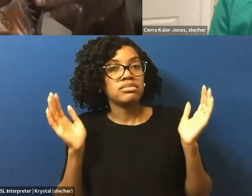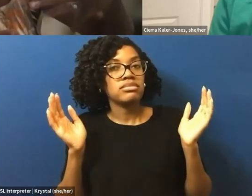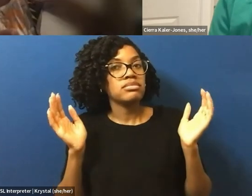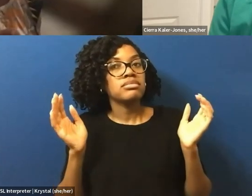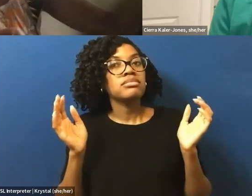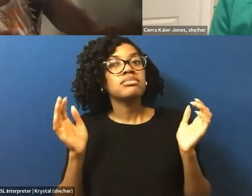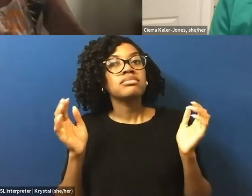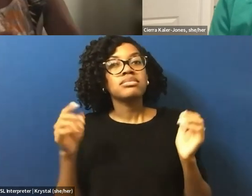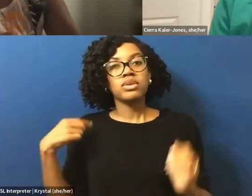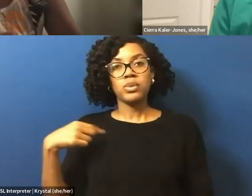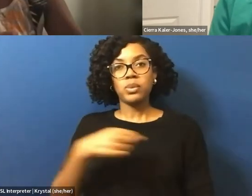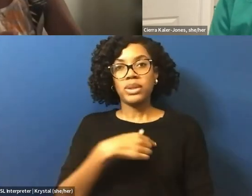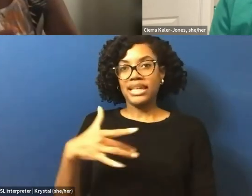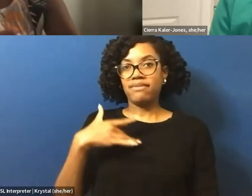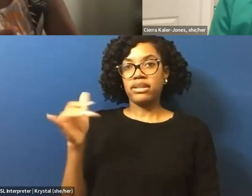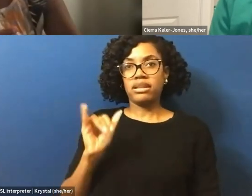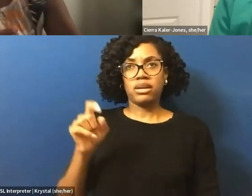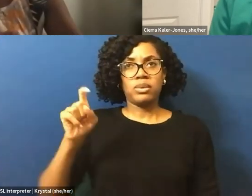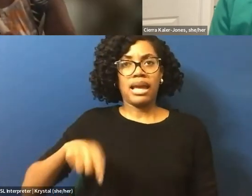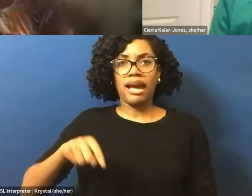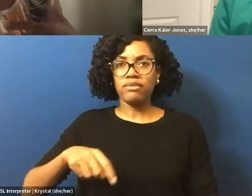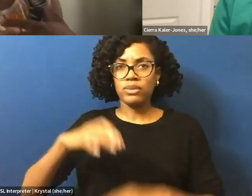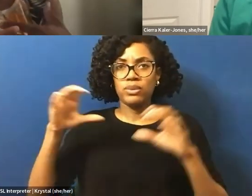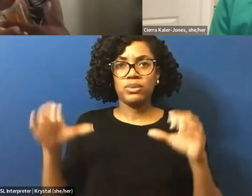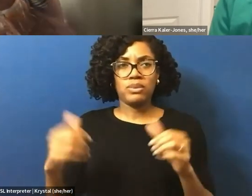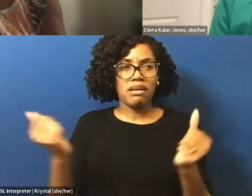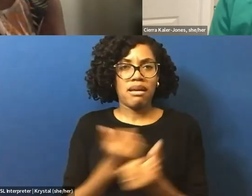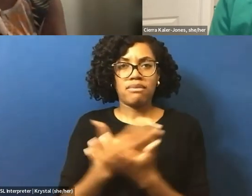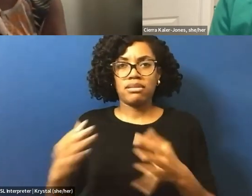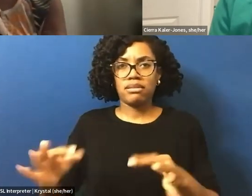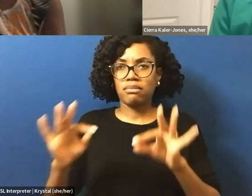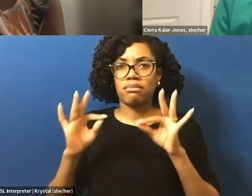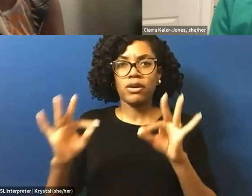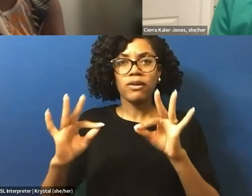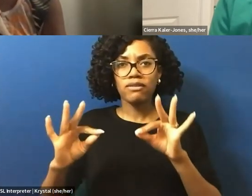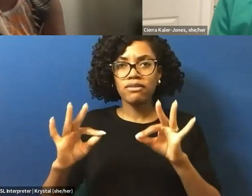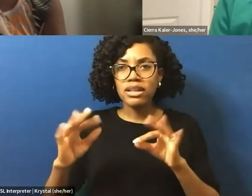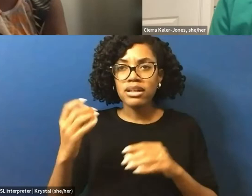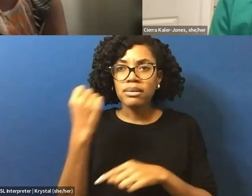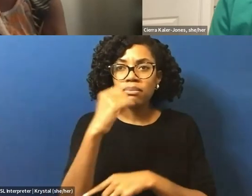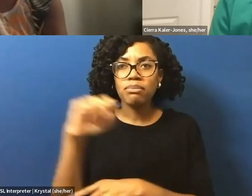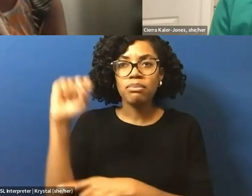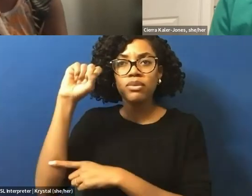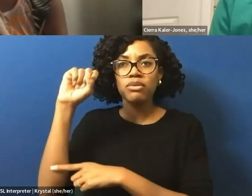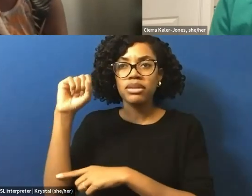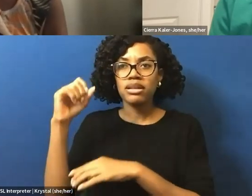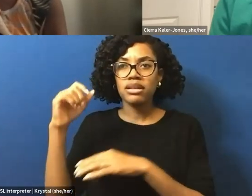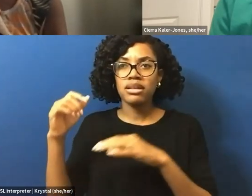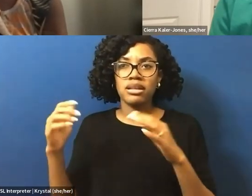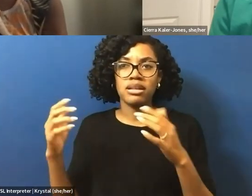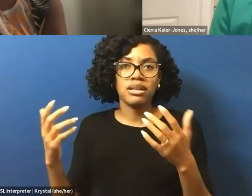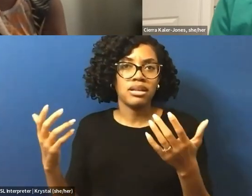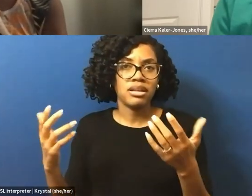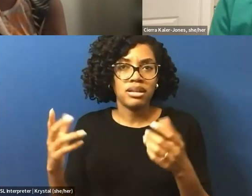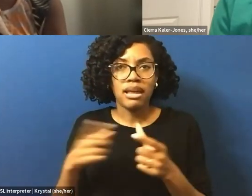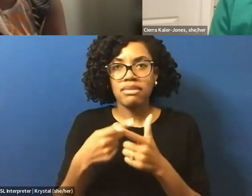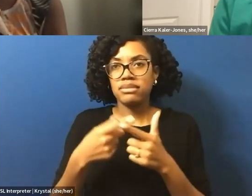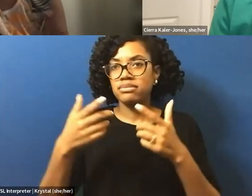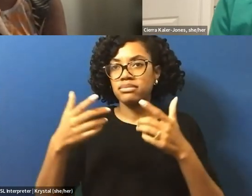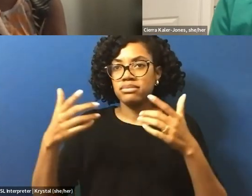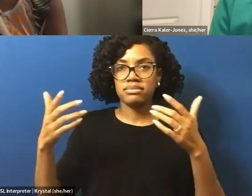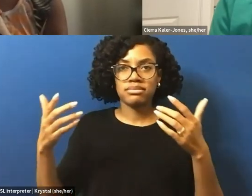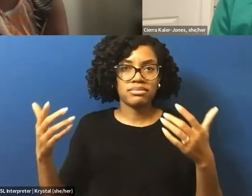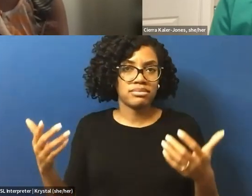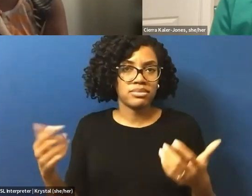be kind of these martyrs for a movement, and just say everybody has a set of choices, and we can try to, you know, just move